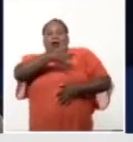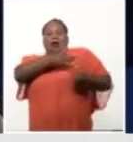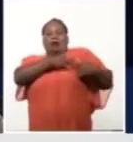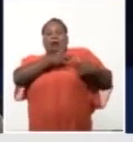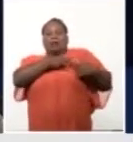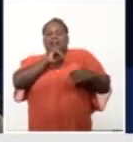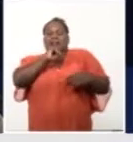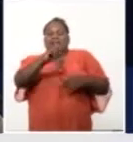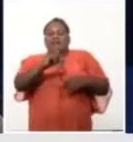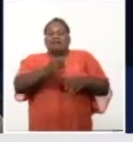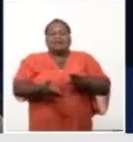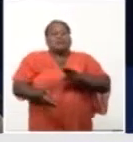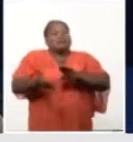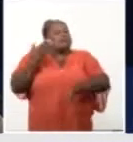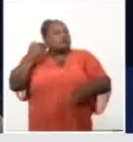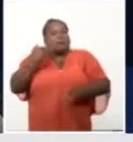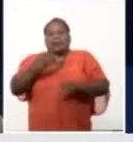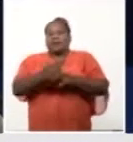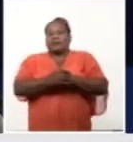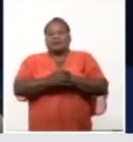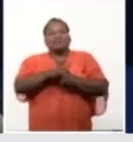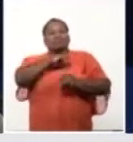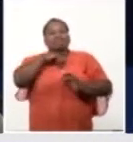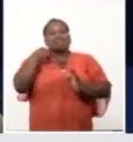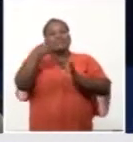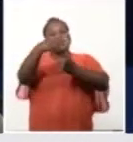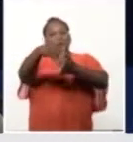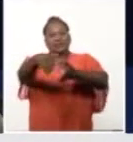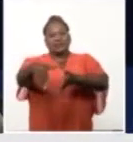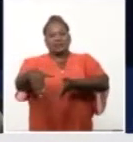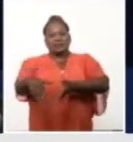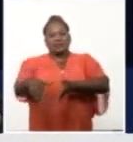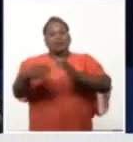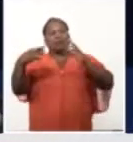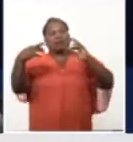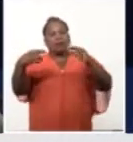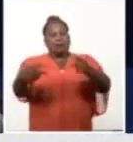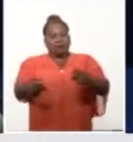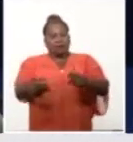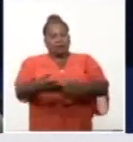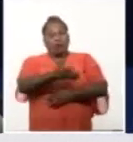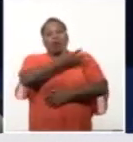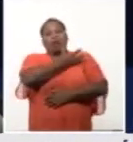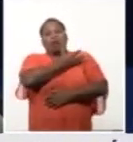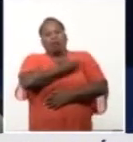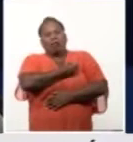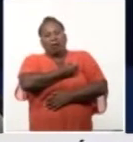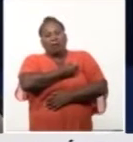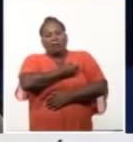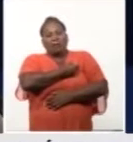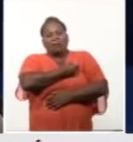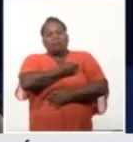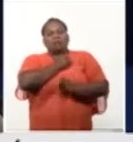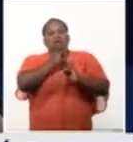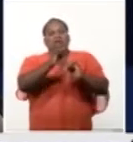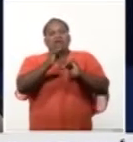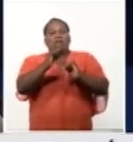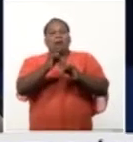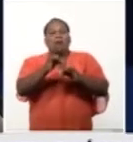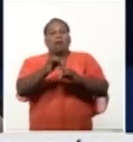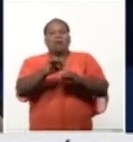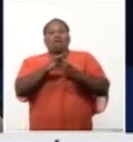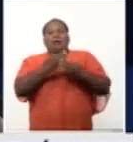arrest from which it was not possible to revive him, and he died. We reiterate